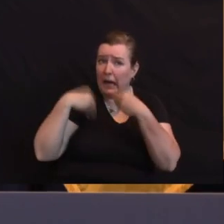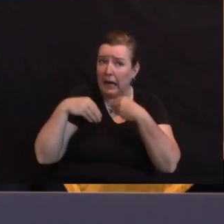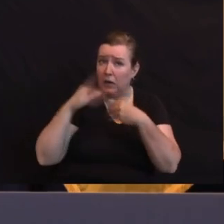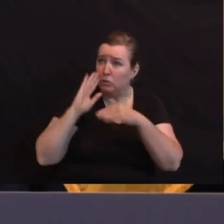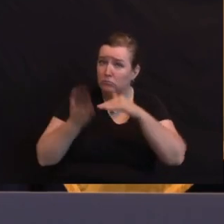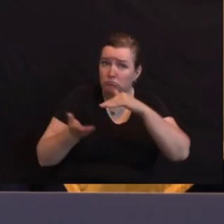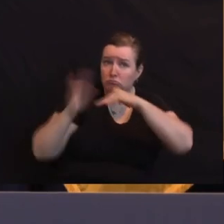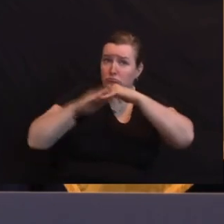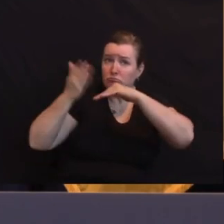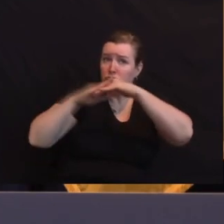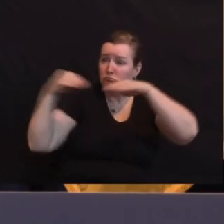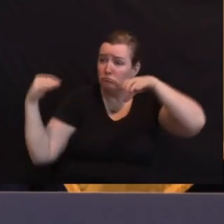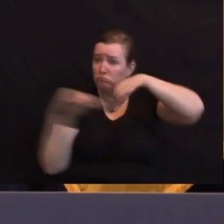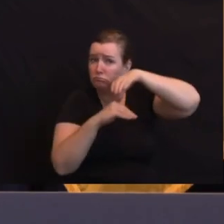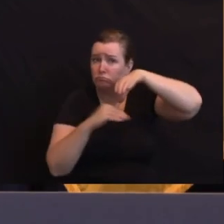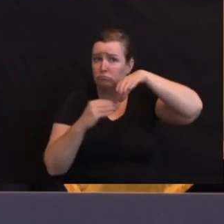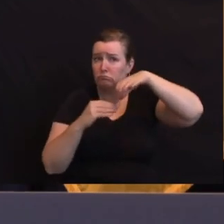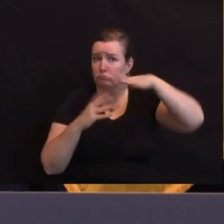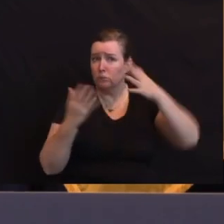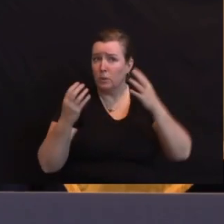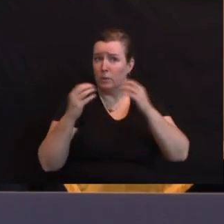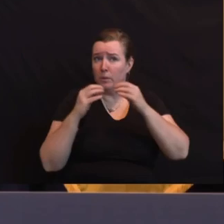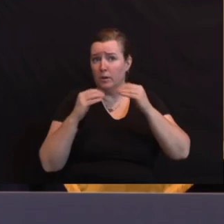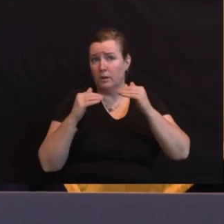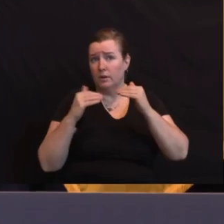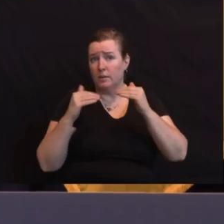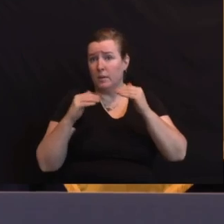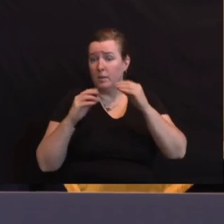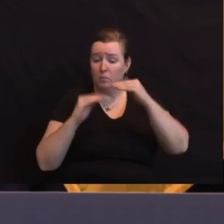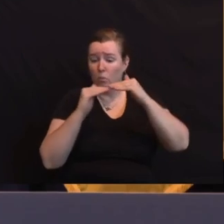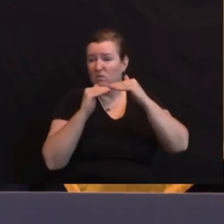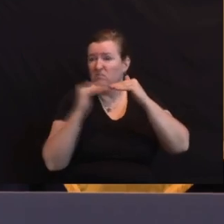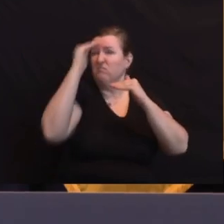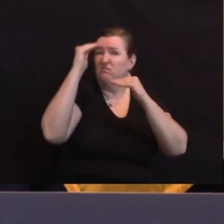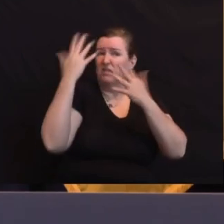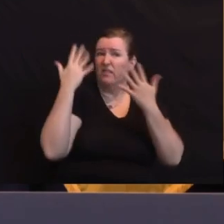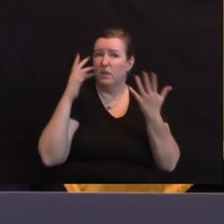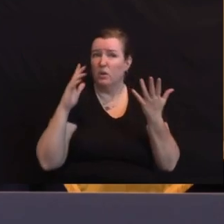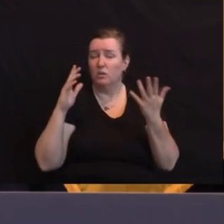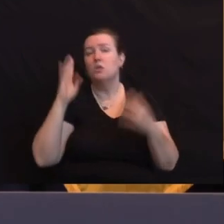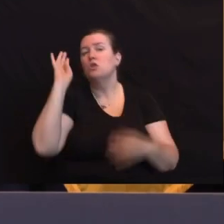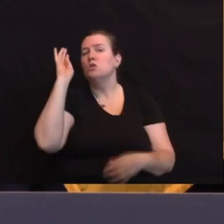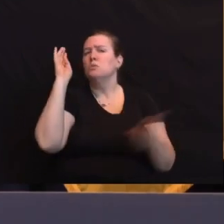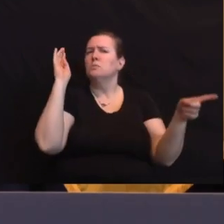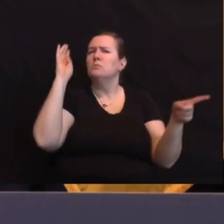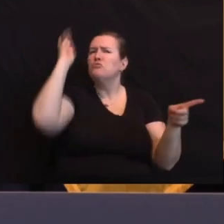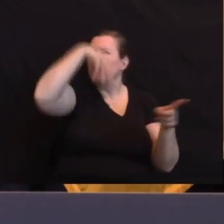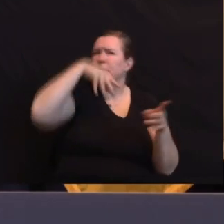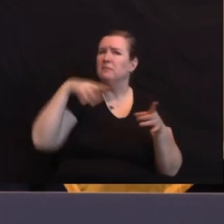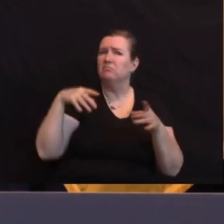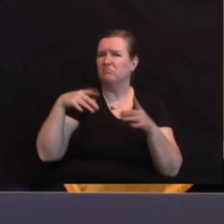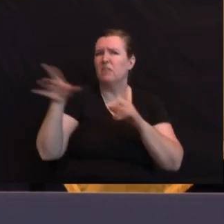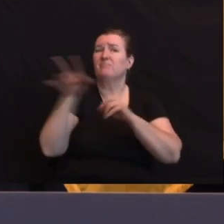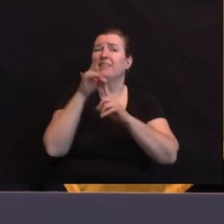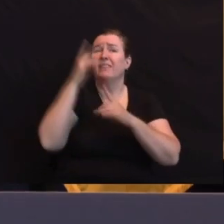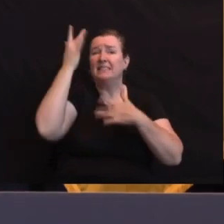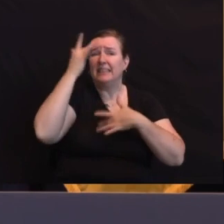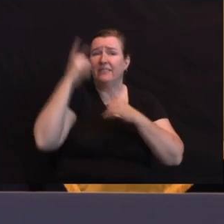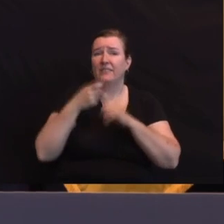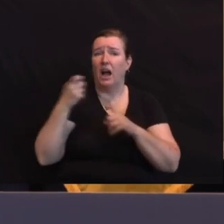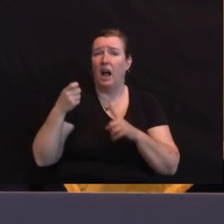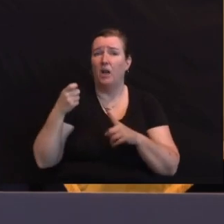them further? And last one, President Trump said today he may have gotten COVID from Gold Star families, but that reception he had with them was